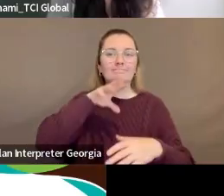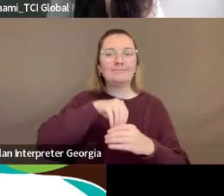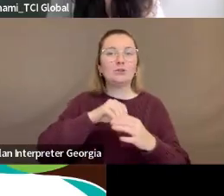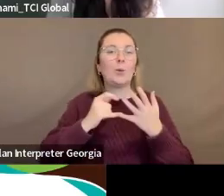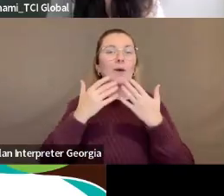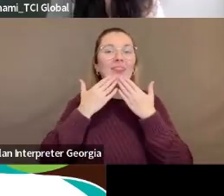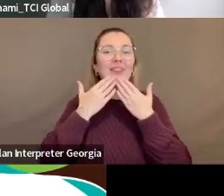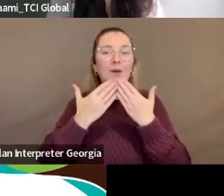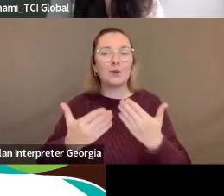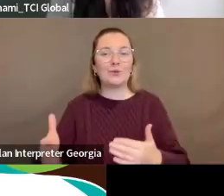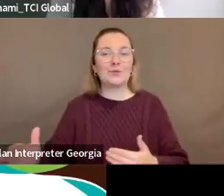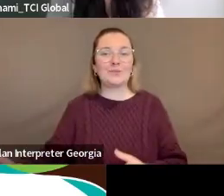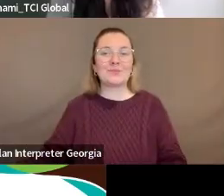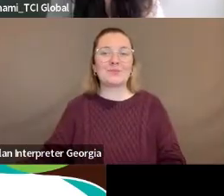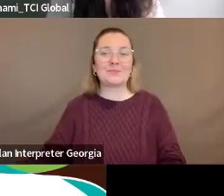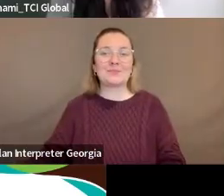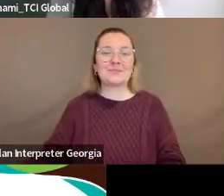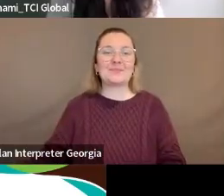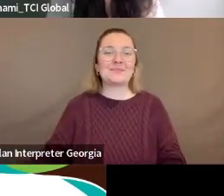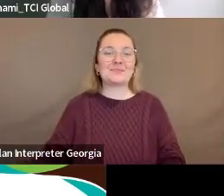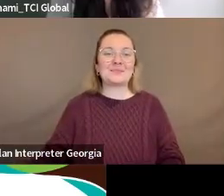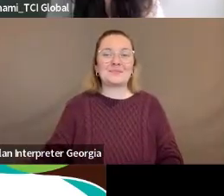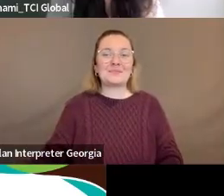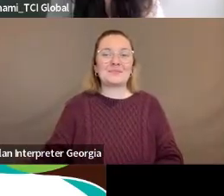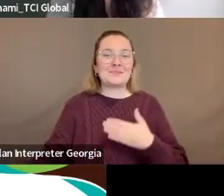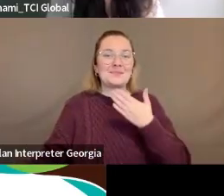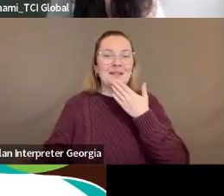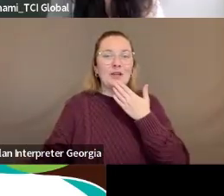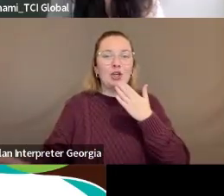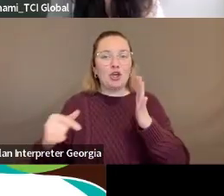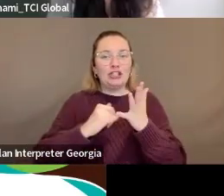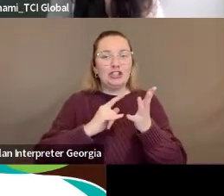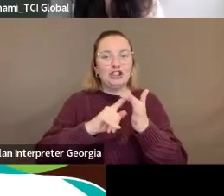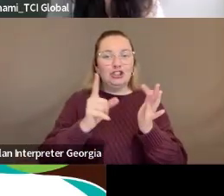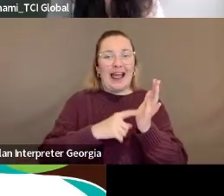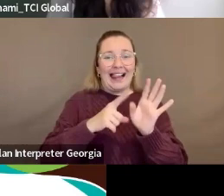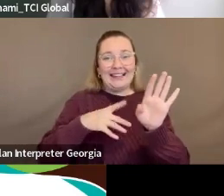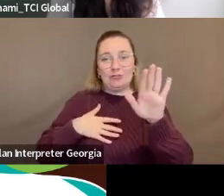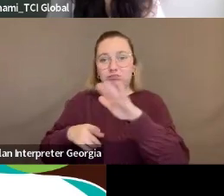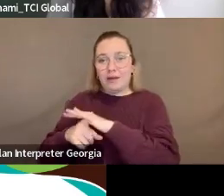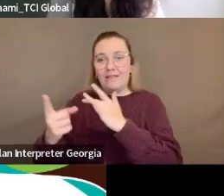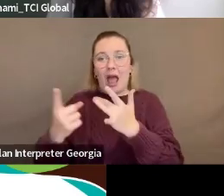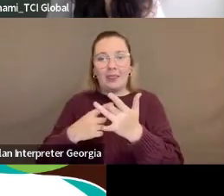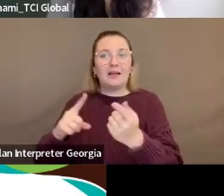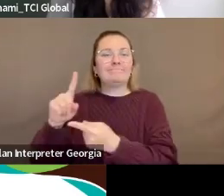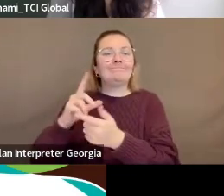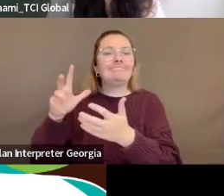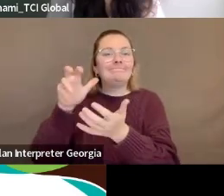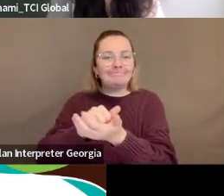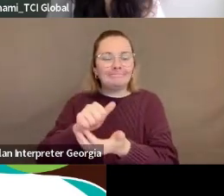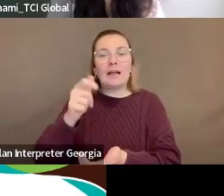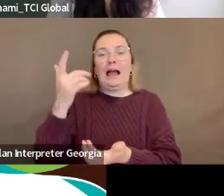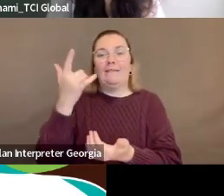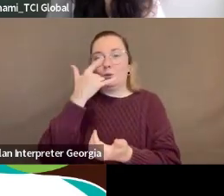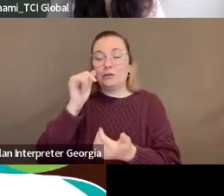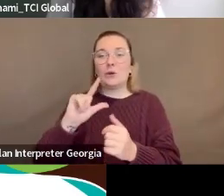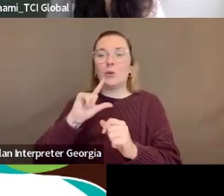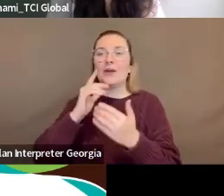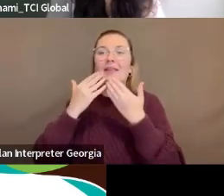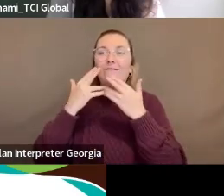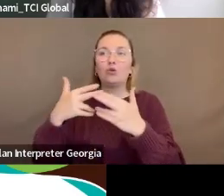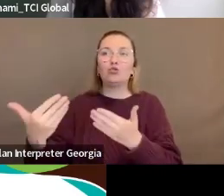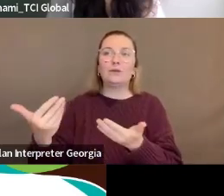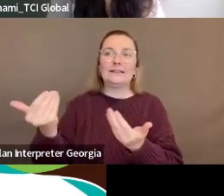you. Thank you, Shelley. And Shelley has to get to another engagement. So thank you so much for your generosity,